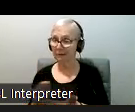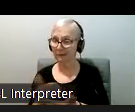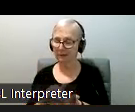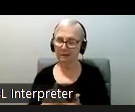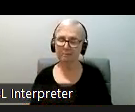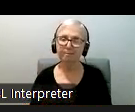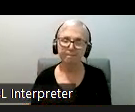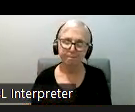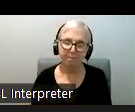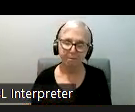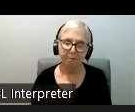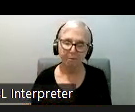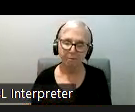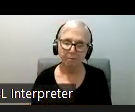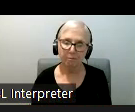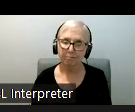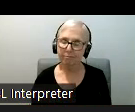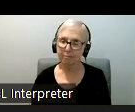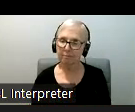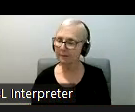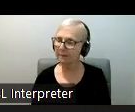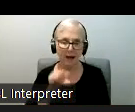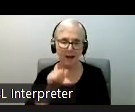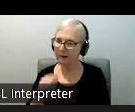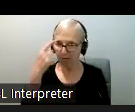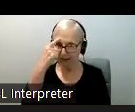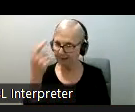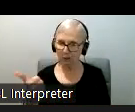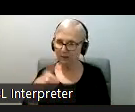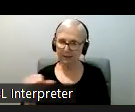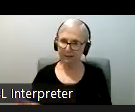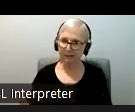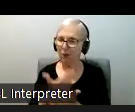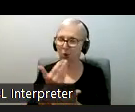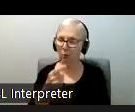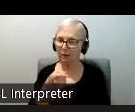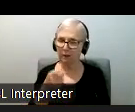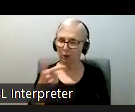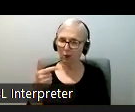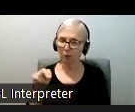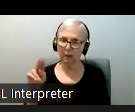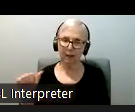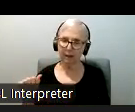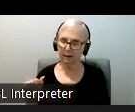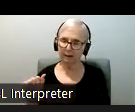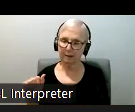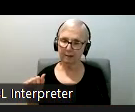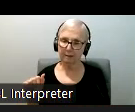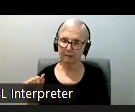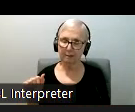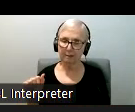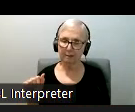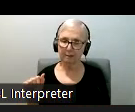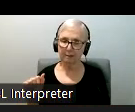So. No, there's I don't think there's anything that hasn't been addressed in the Q&A.